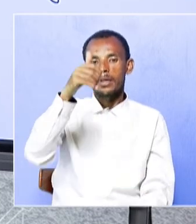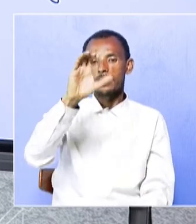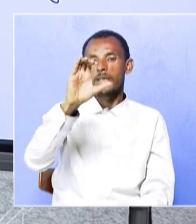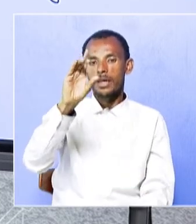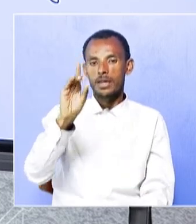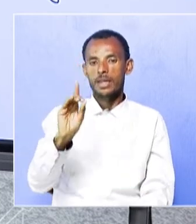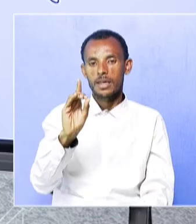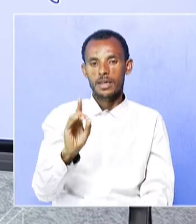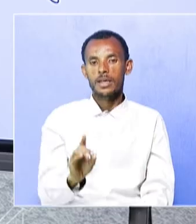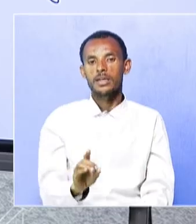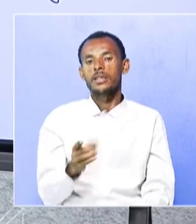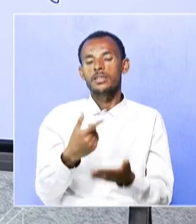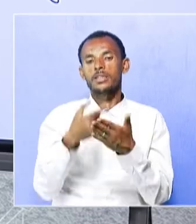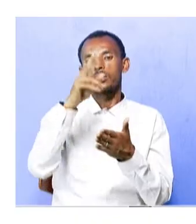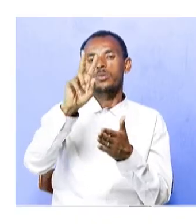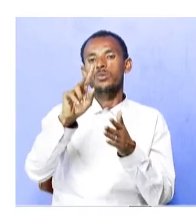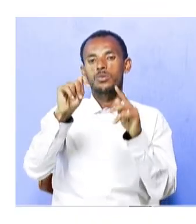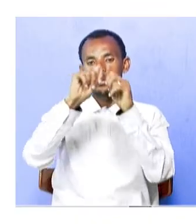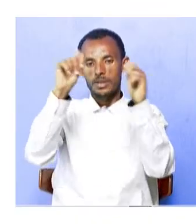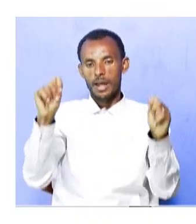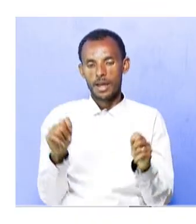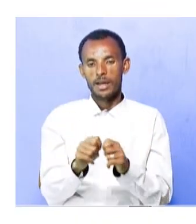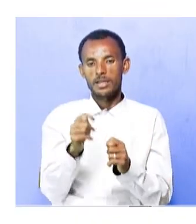ACD. Okay, these two triangles are